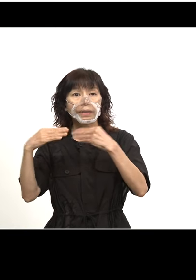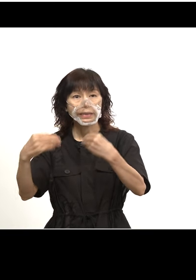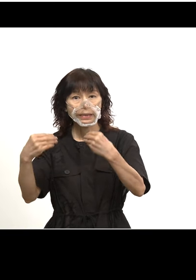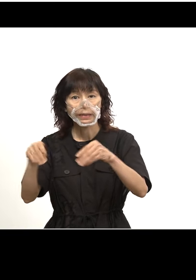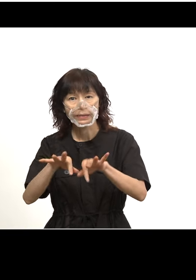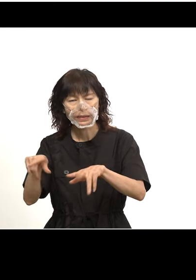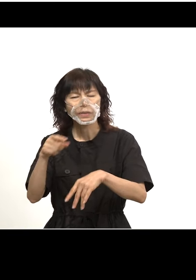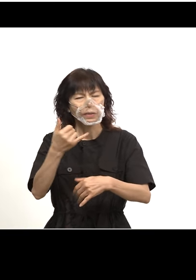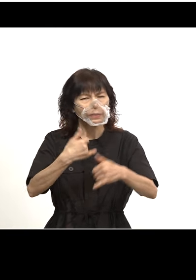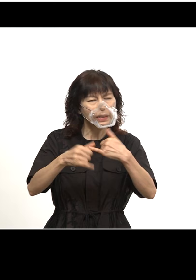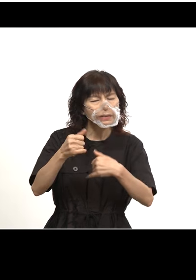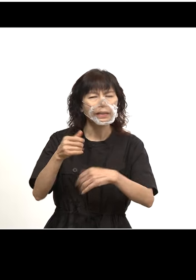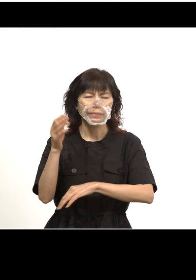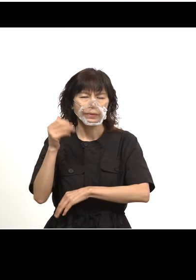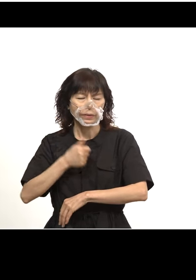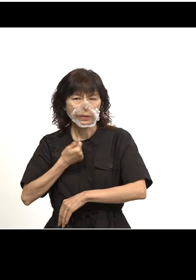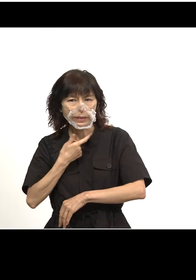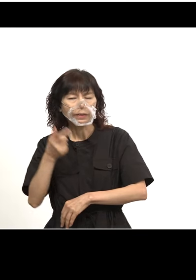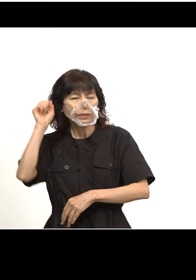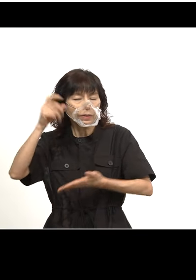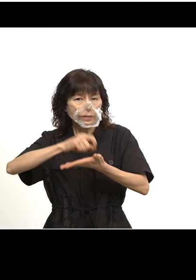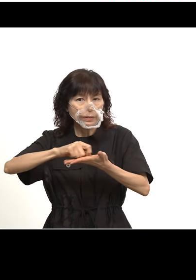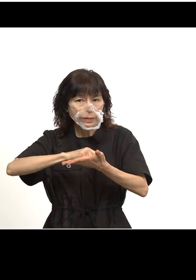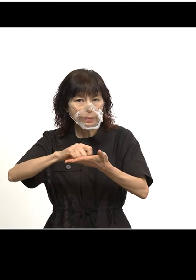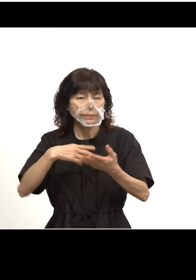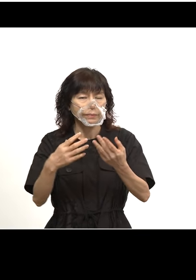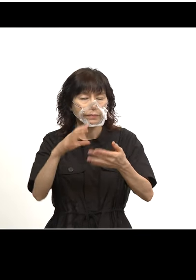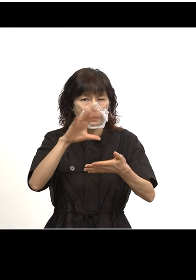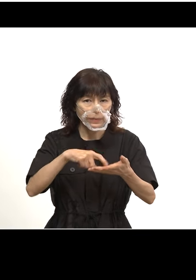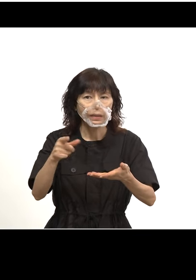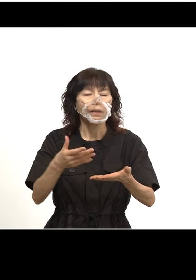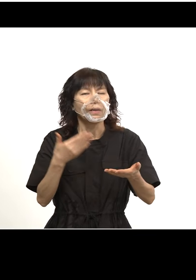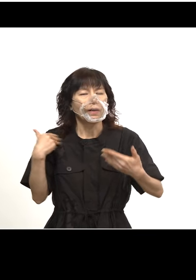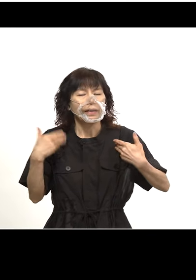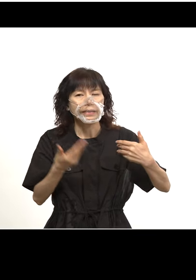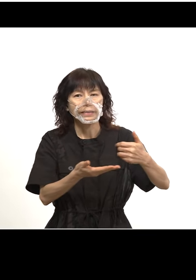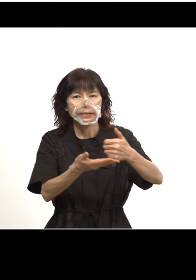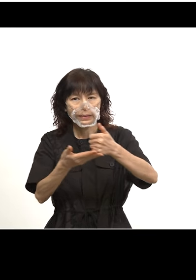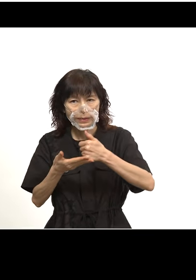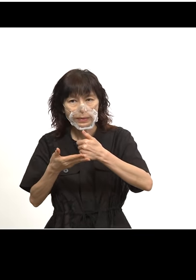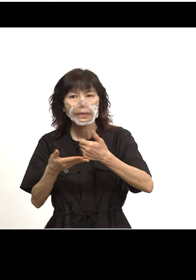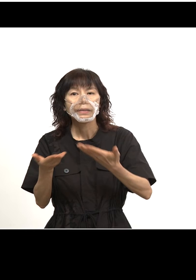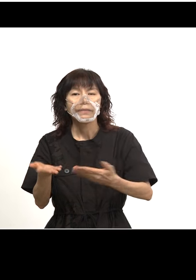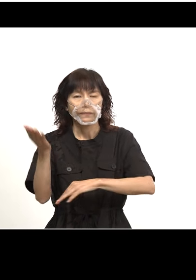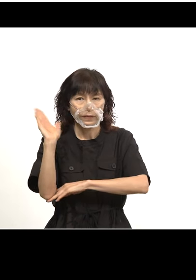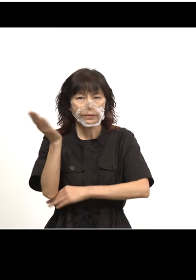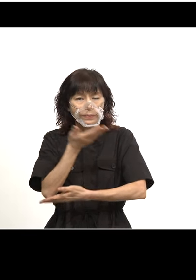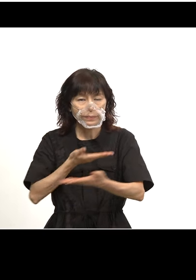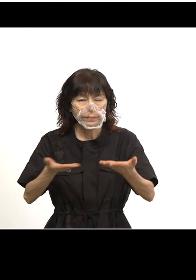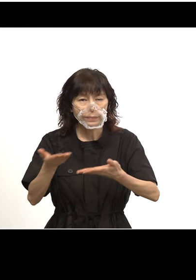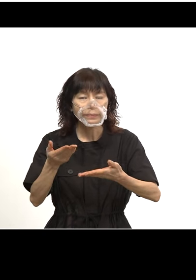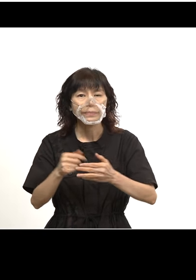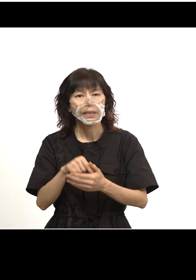popular entertainment. We are honored to have Dr. Vaughan here to share on the topic, Can You See What I Hear? The personal story